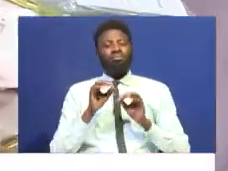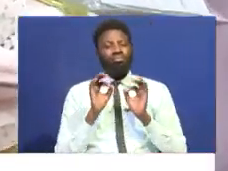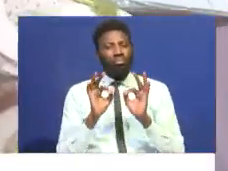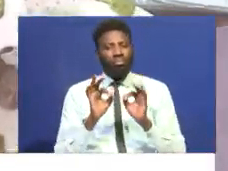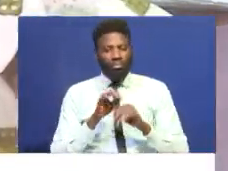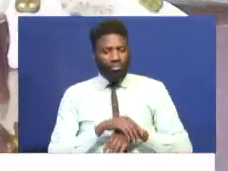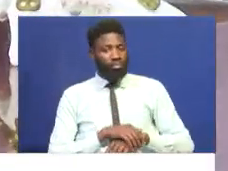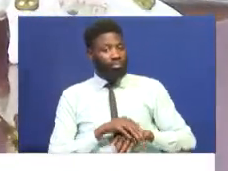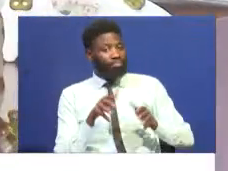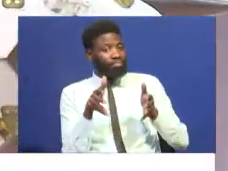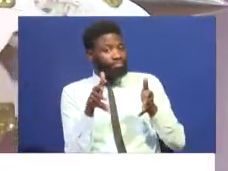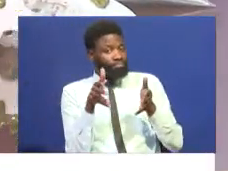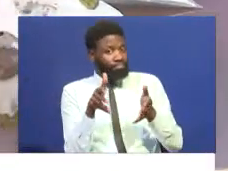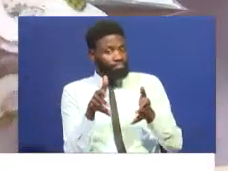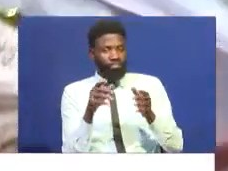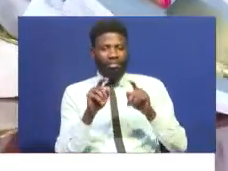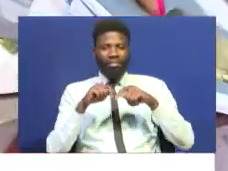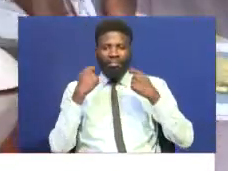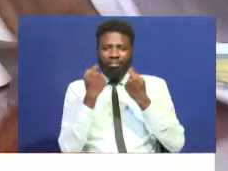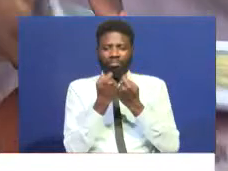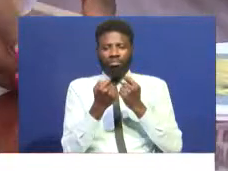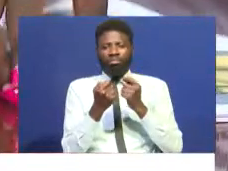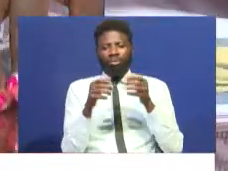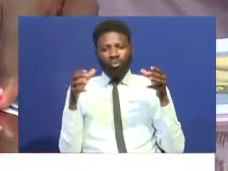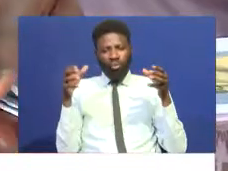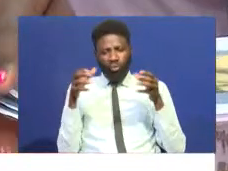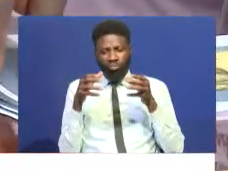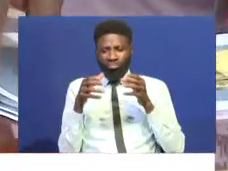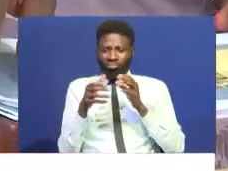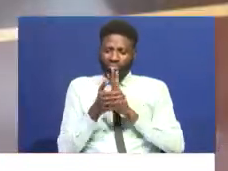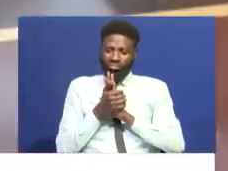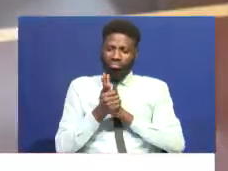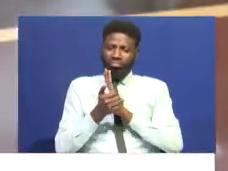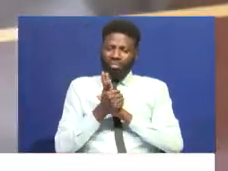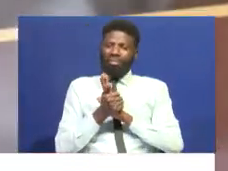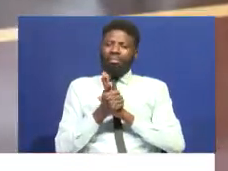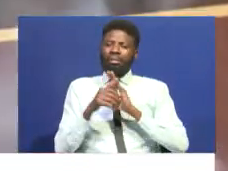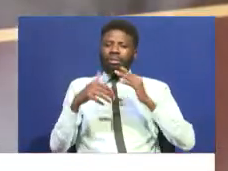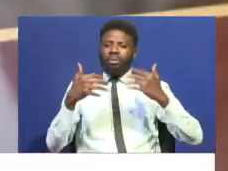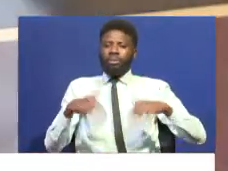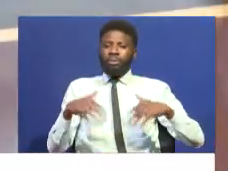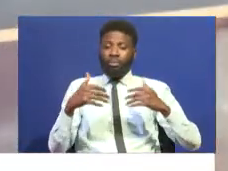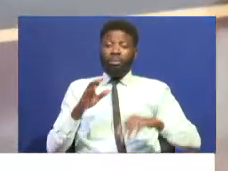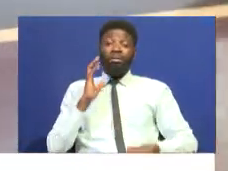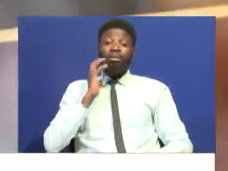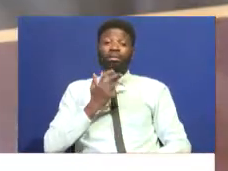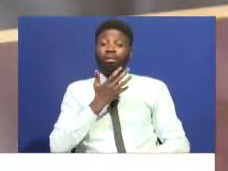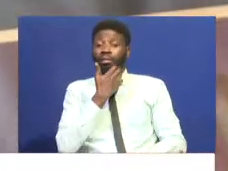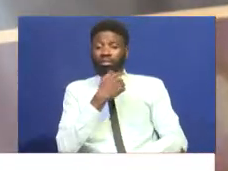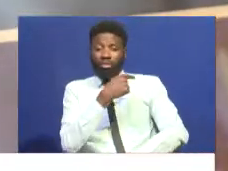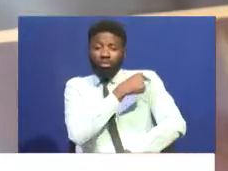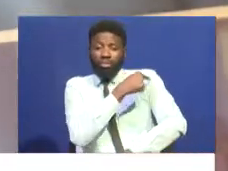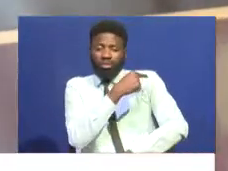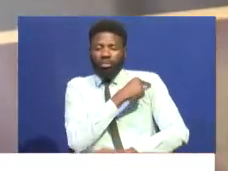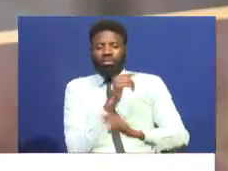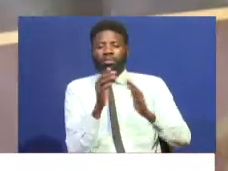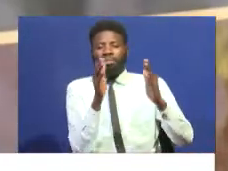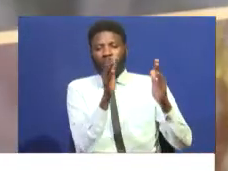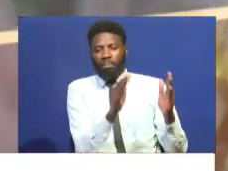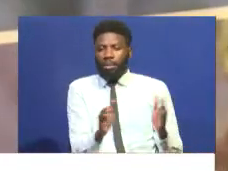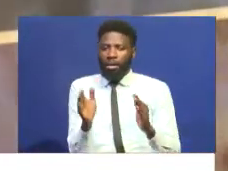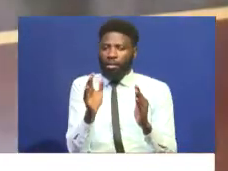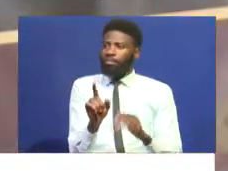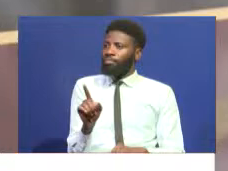And now, a team of specialists at the Kenyatta National Hospital is preparing for what they describe as a